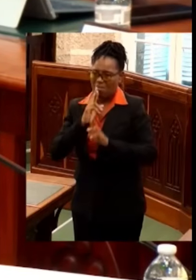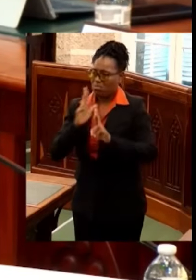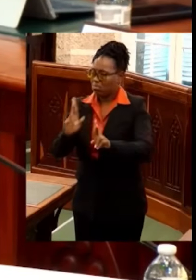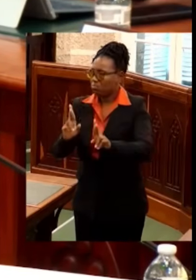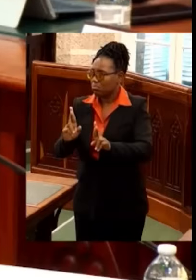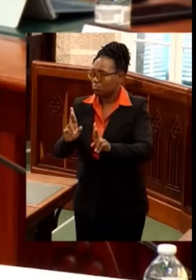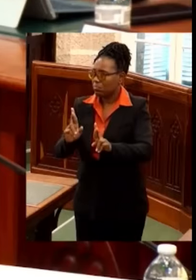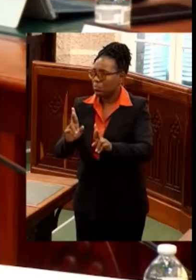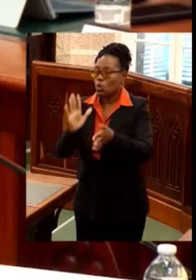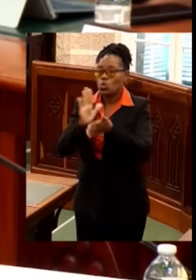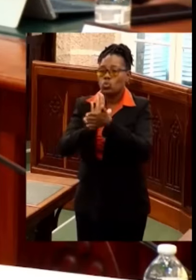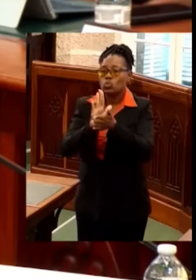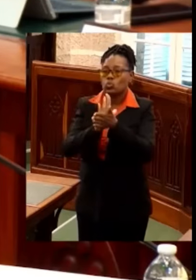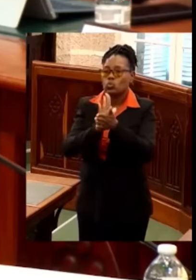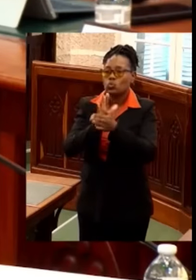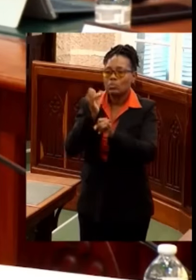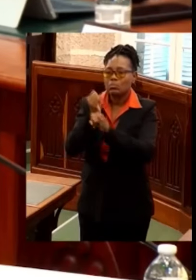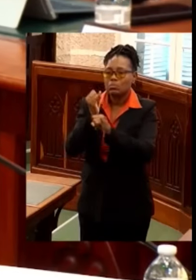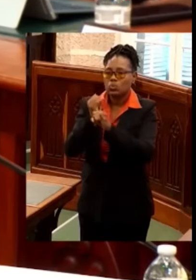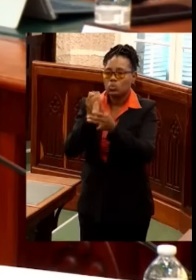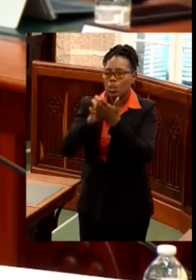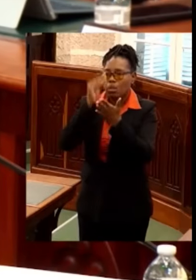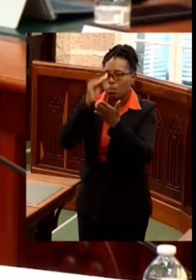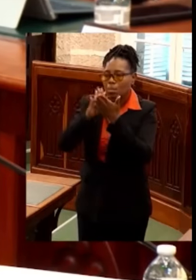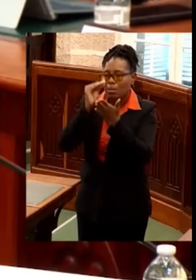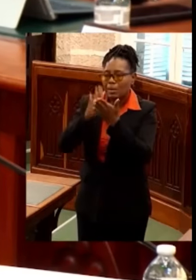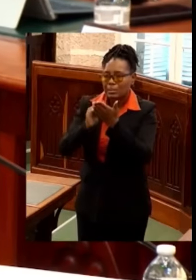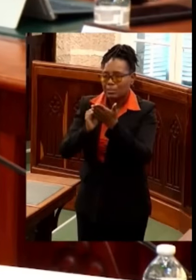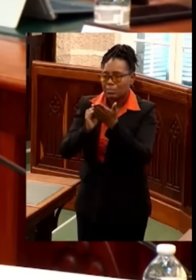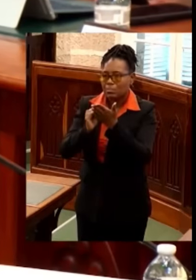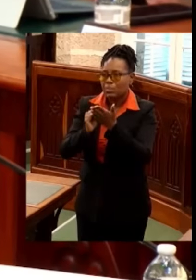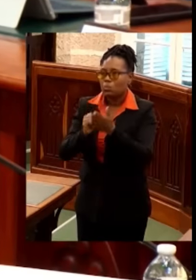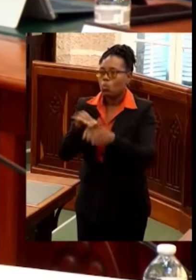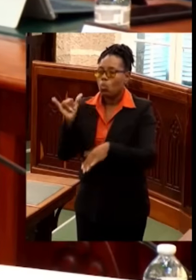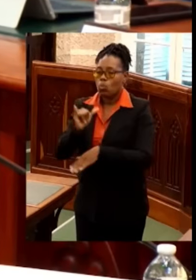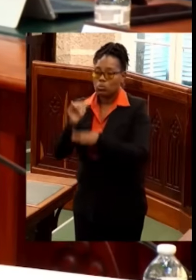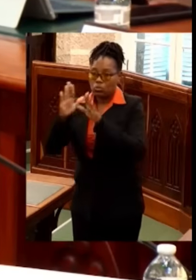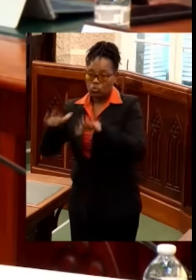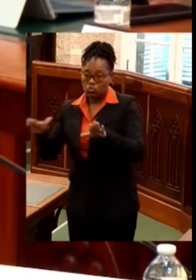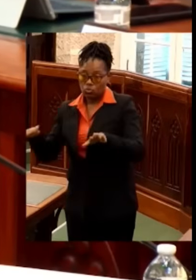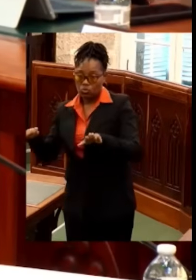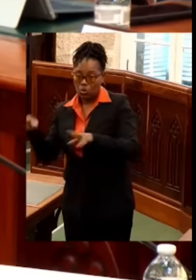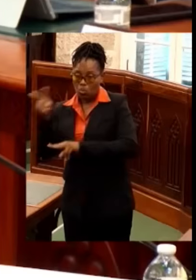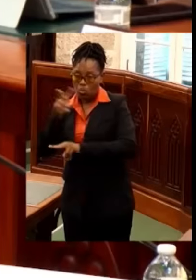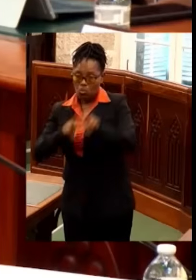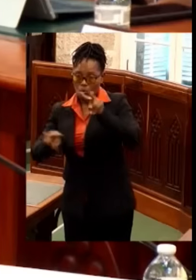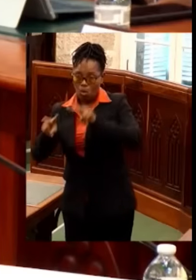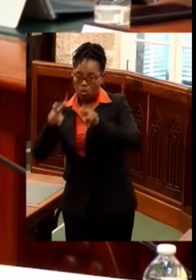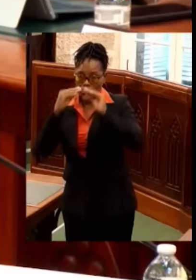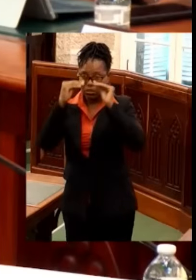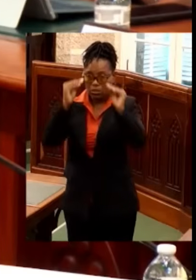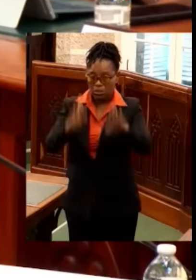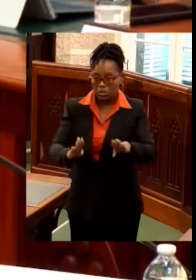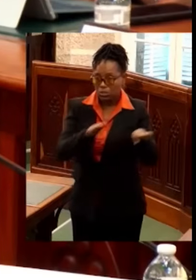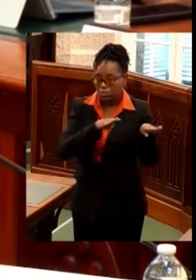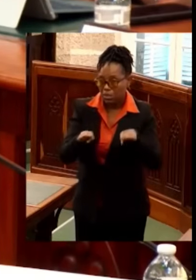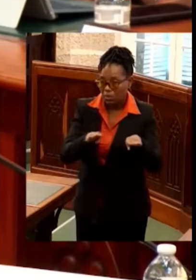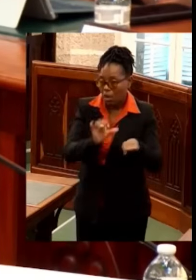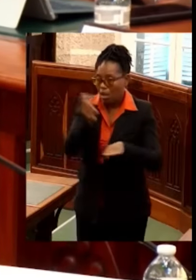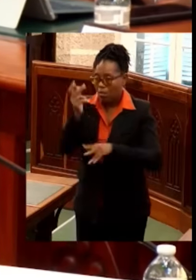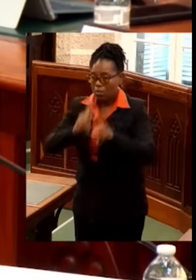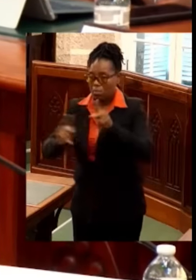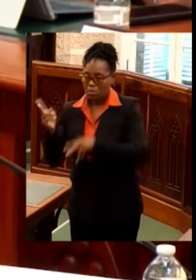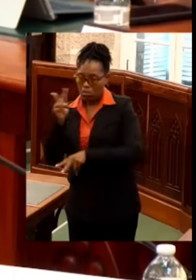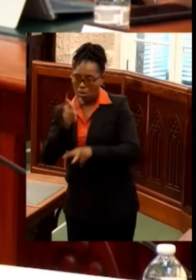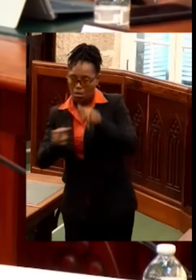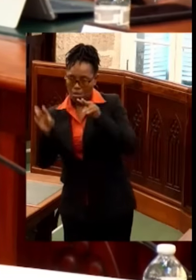are institutions of learning, and this is not only formal learning, but children watch the behaviors of teachers and parents and others, and